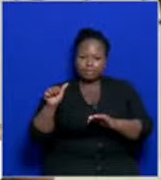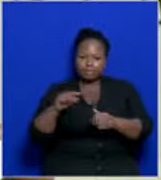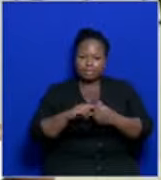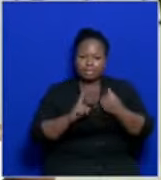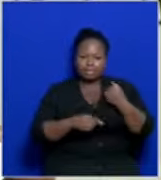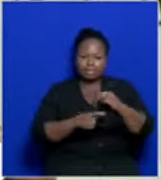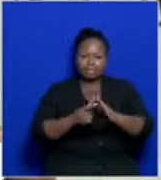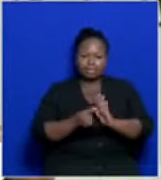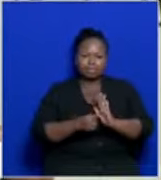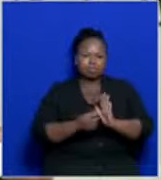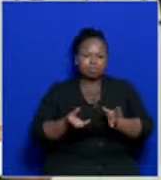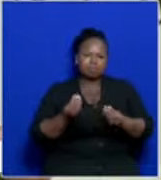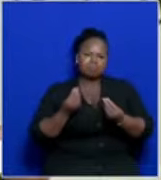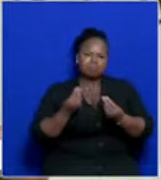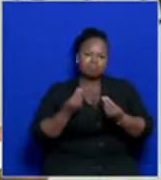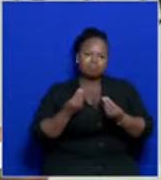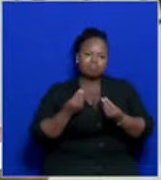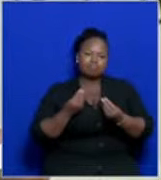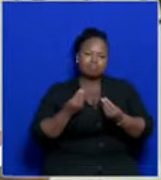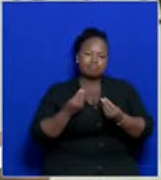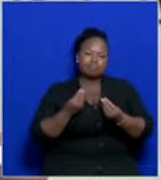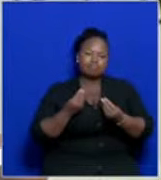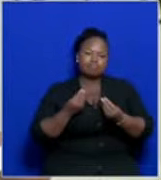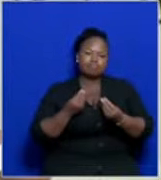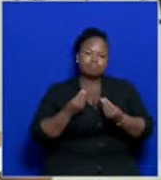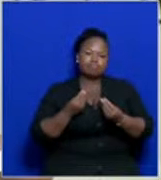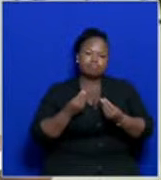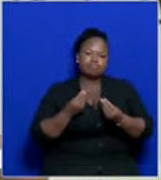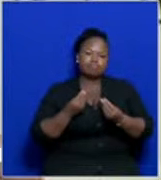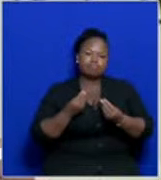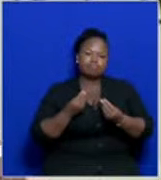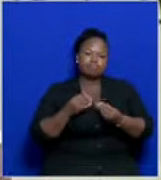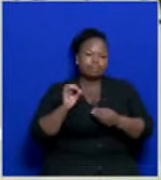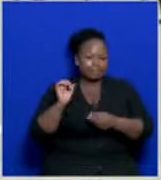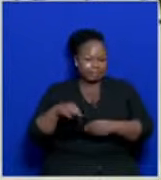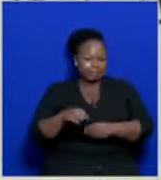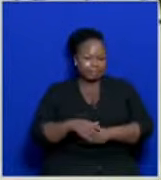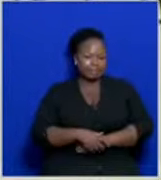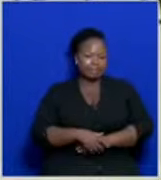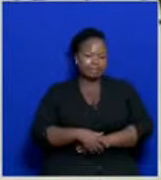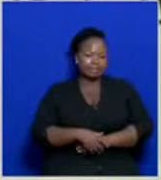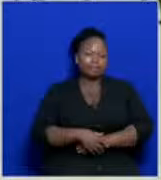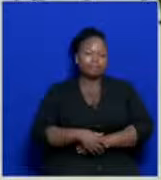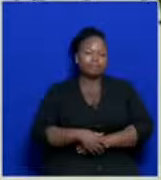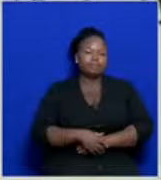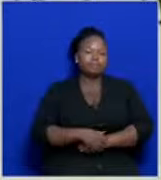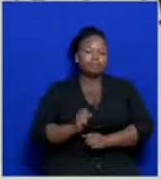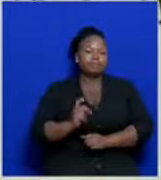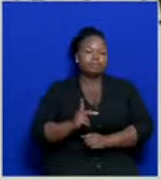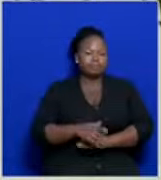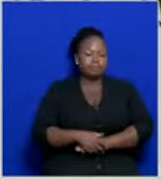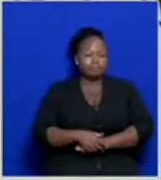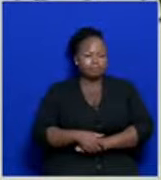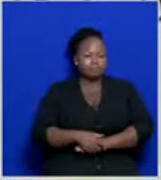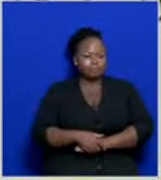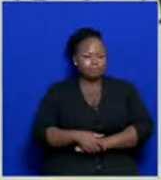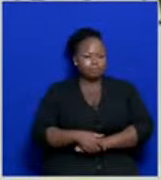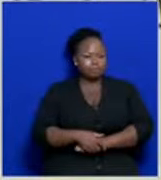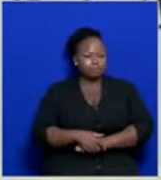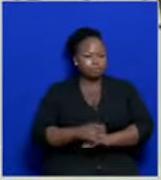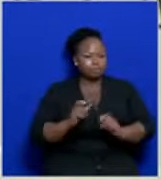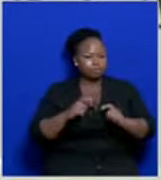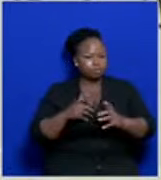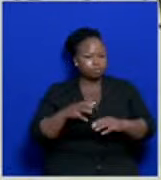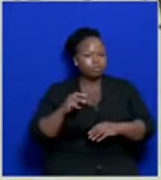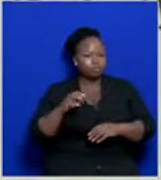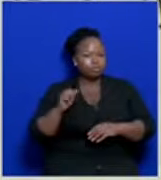to locate in this. You Yes. confirm? Yes. Okay. I think And Mr. Commissioner Kumalo- Magagula, there is the Mayerton video